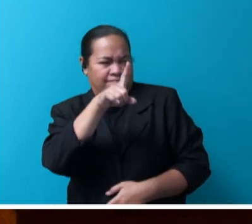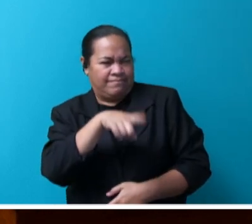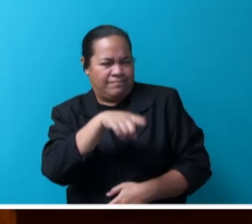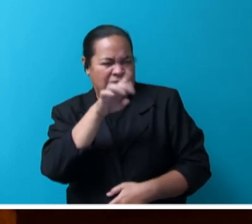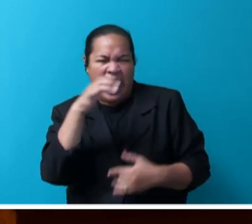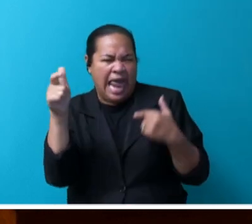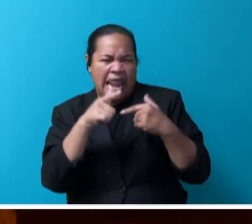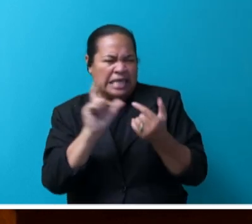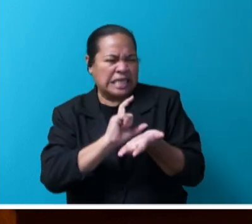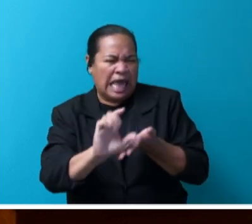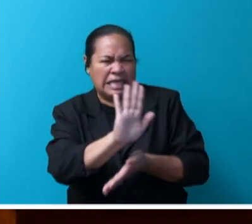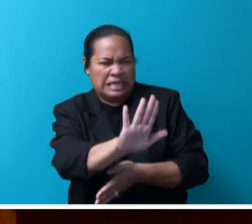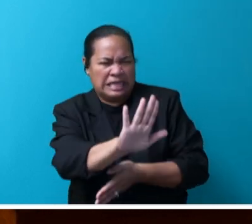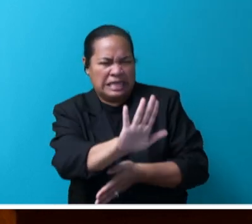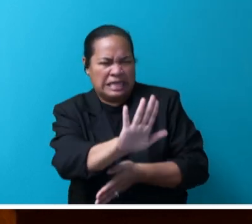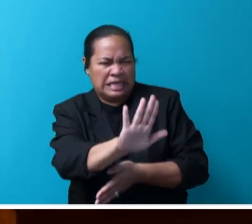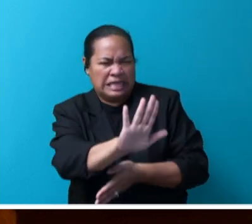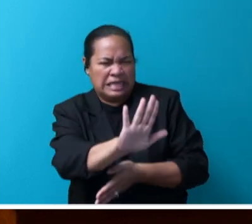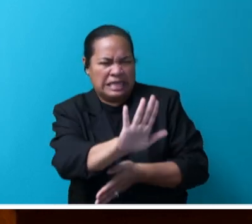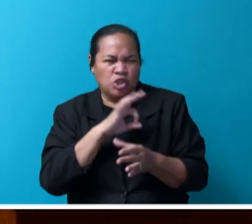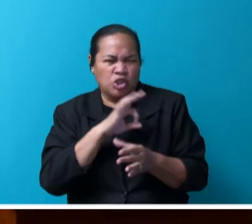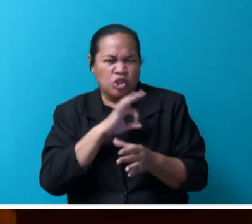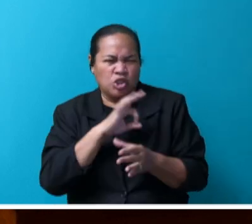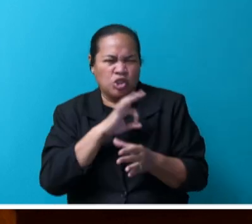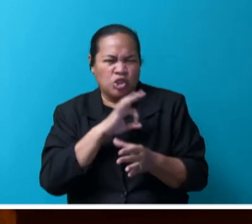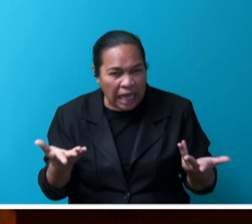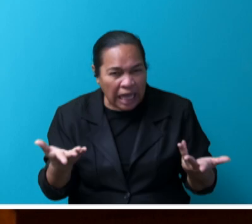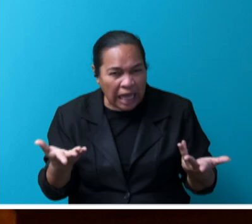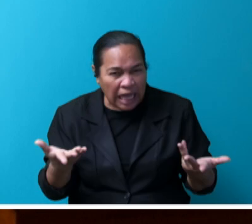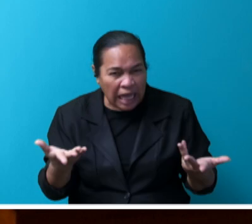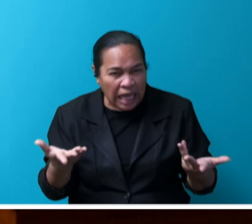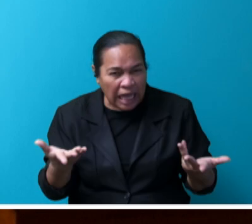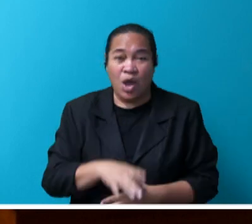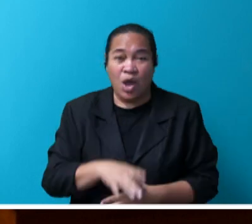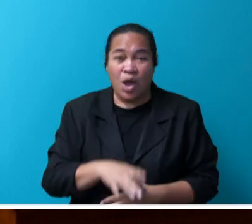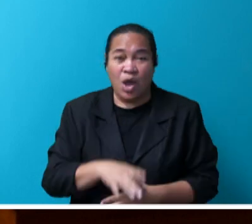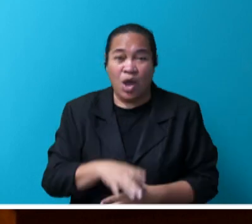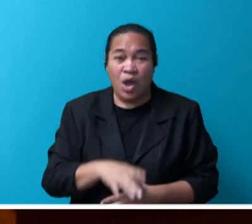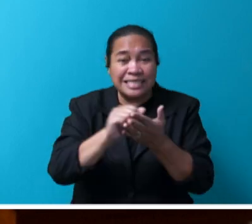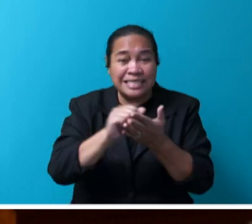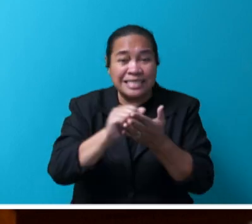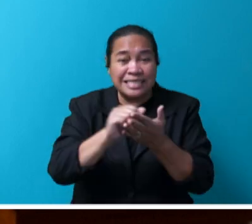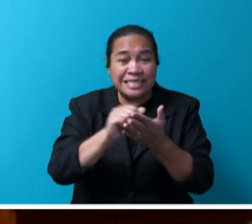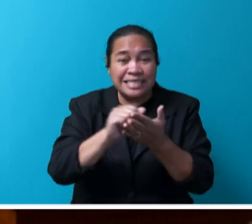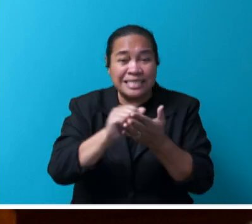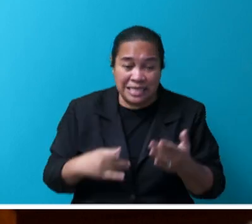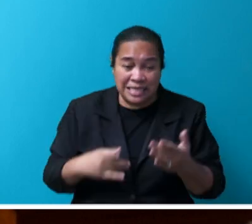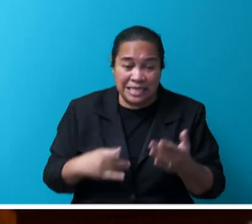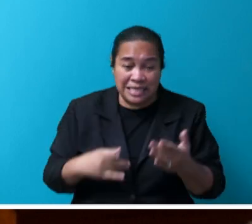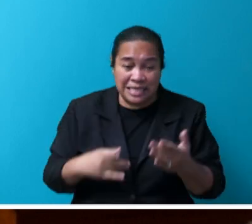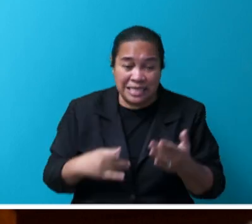budget, to really show the people of Fiji that you have better alternatives from what have been